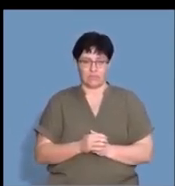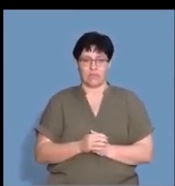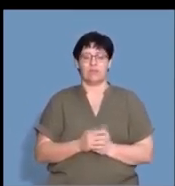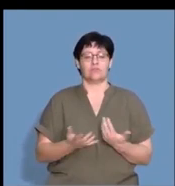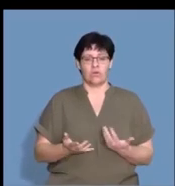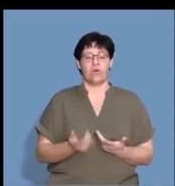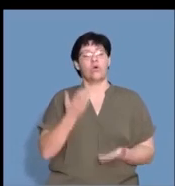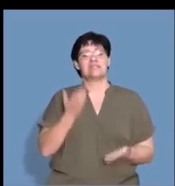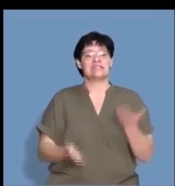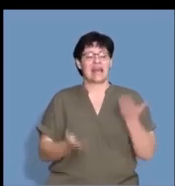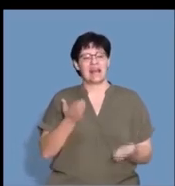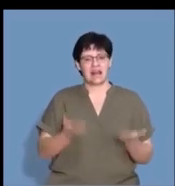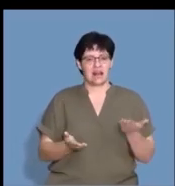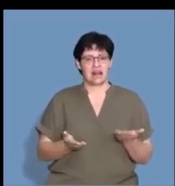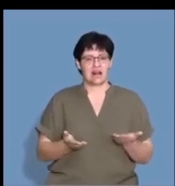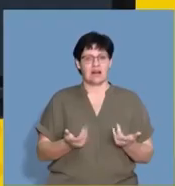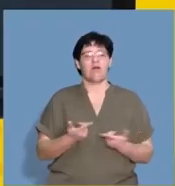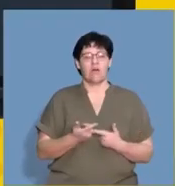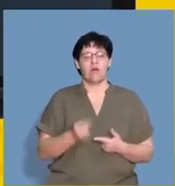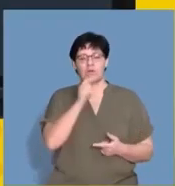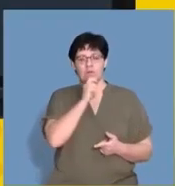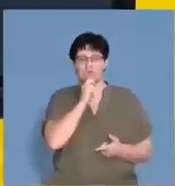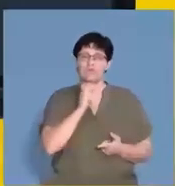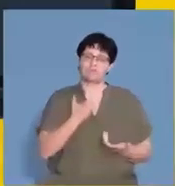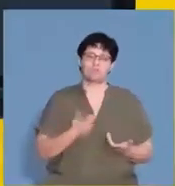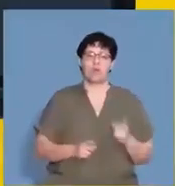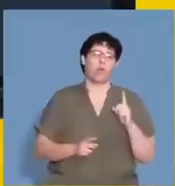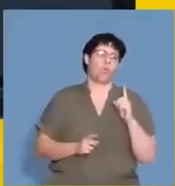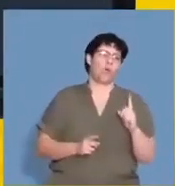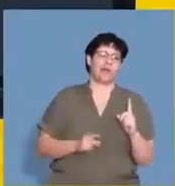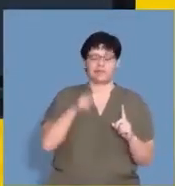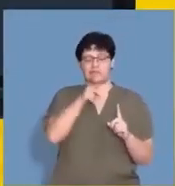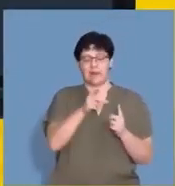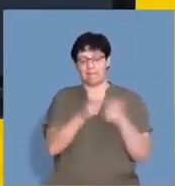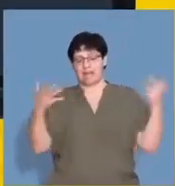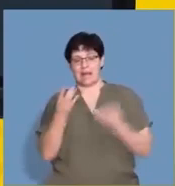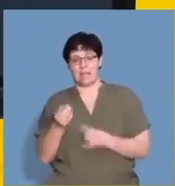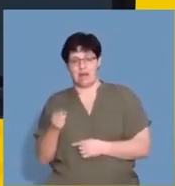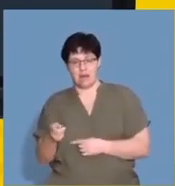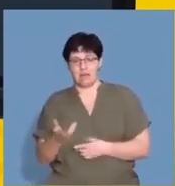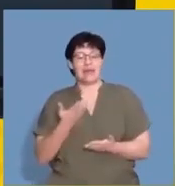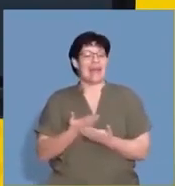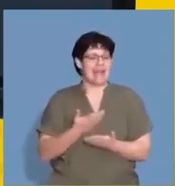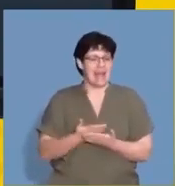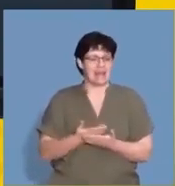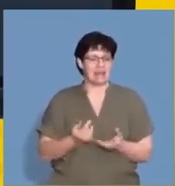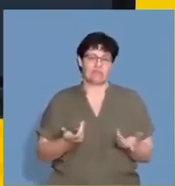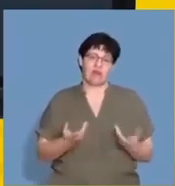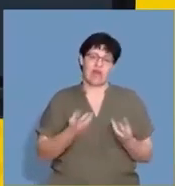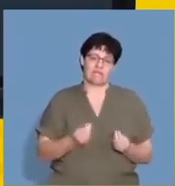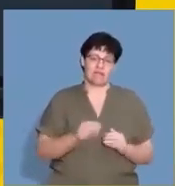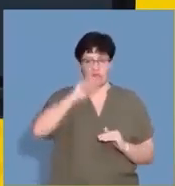And remember your scale, we're used to scales of 1 to like a bigger number, but it can actually be something where